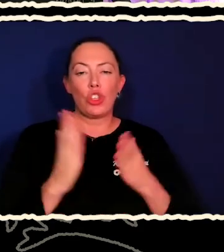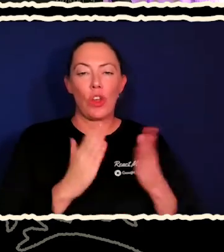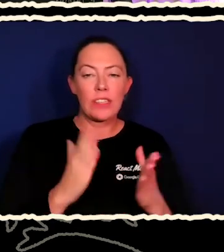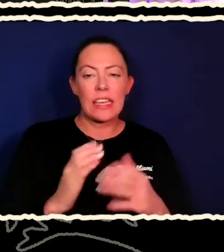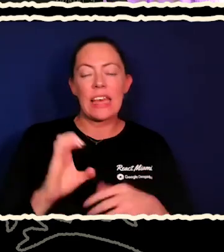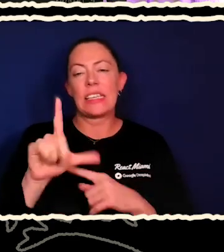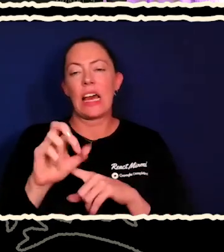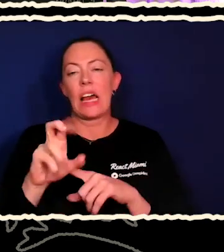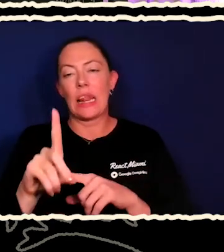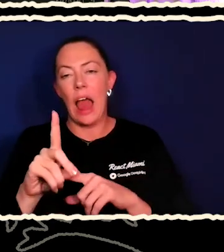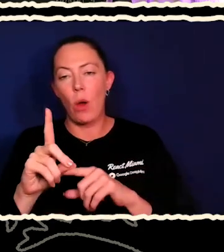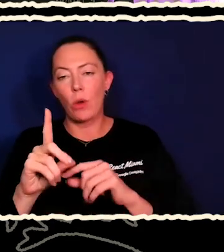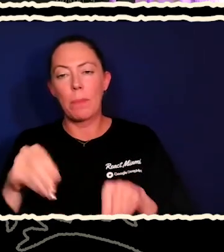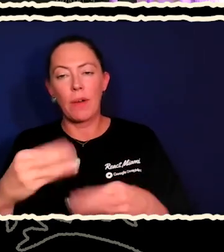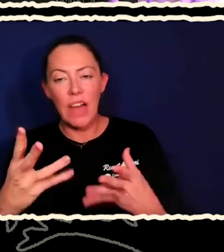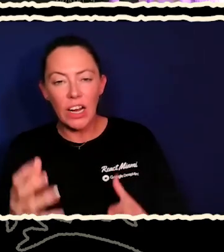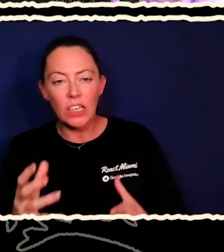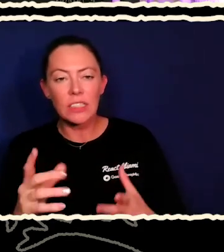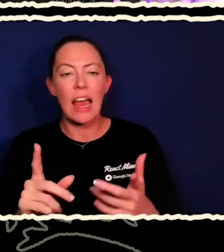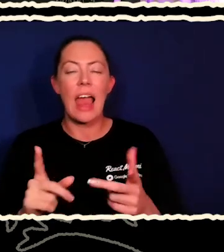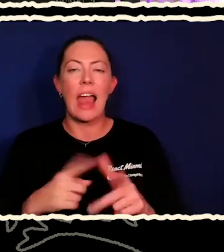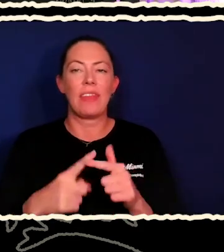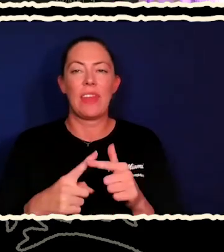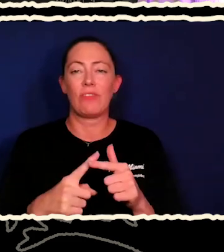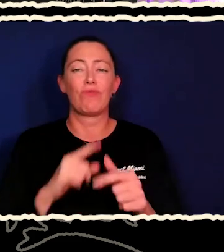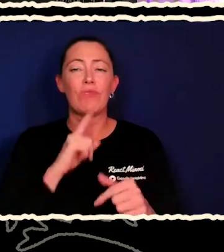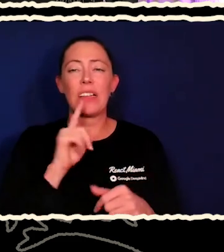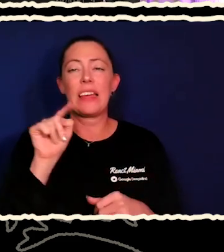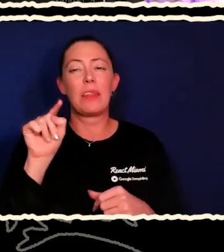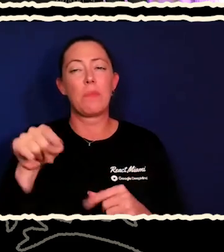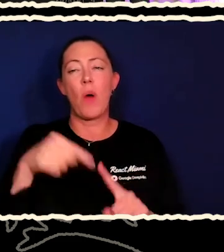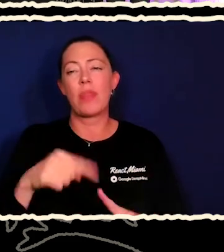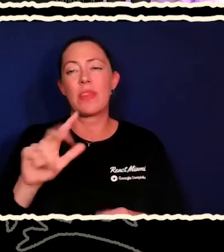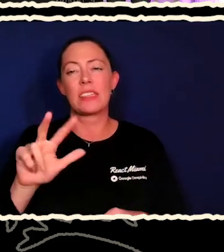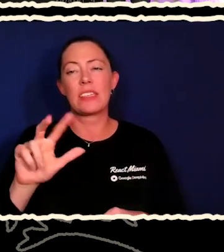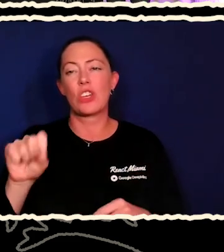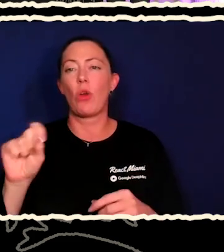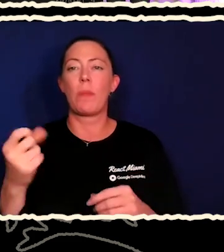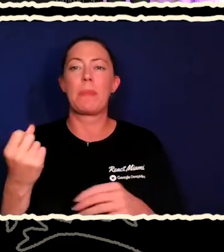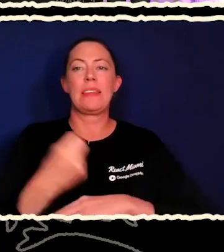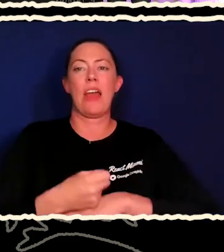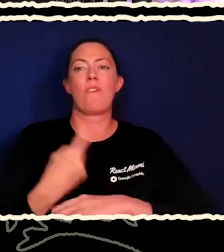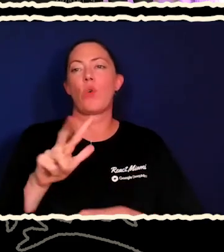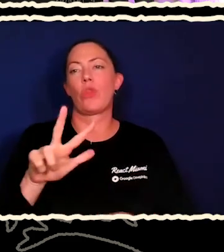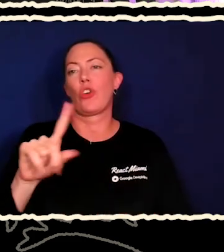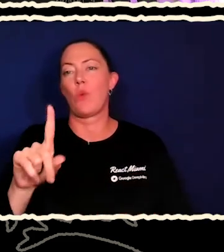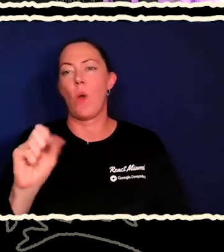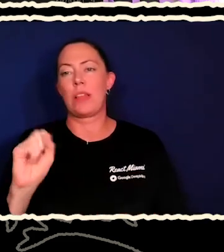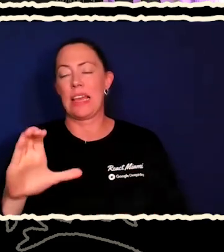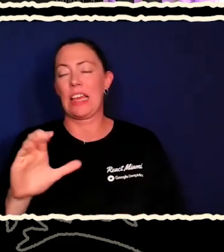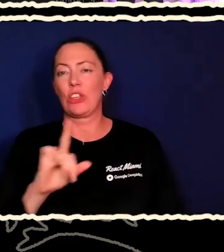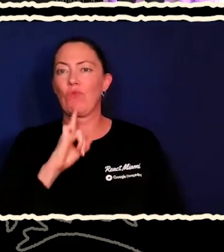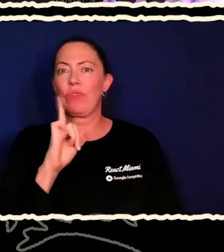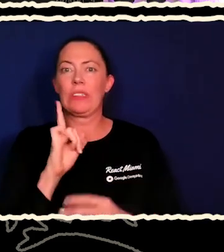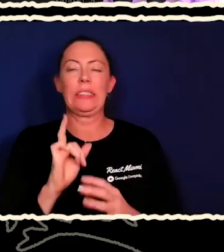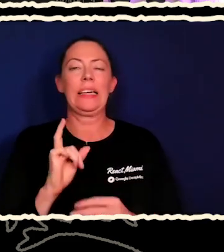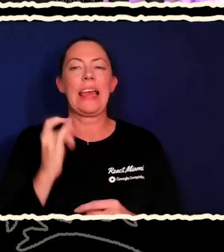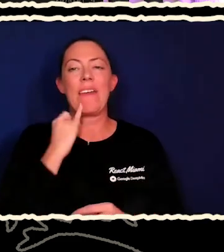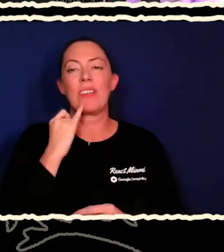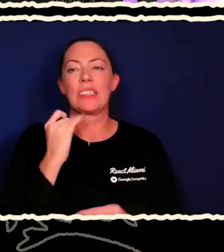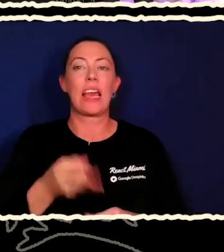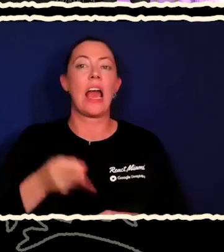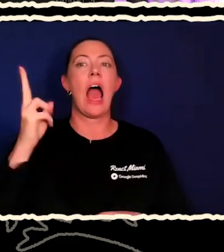processors. And at 6, it really only gives you 31 seconds to be down cumulatively throughout the whole year, so it's only really like life or death things like high-frequency